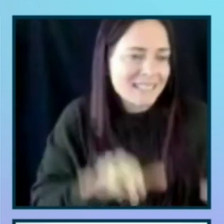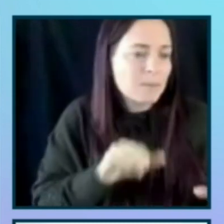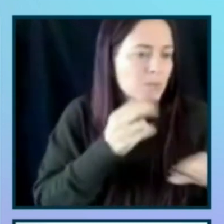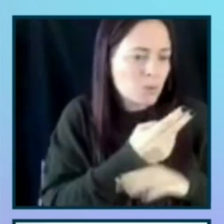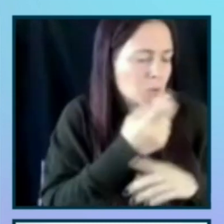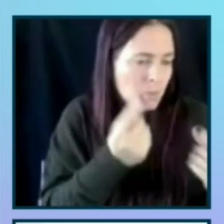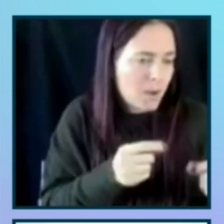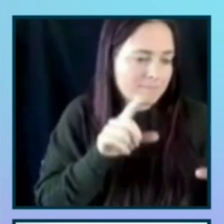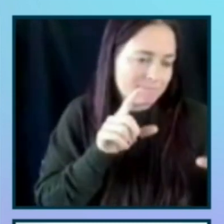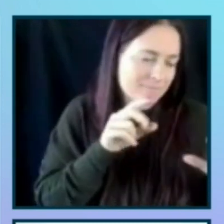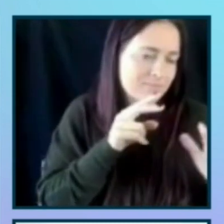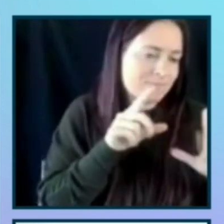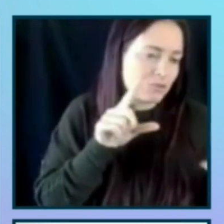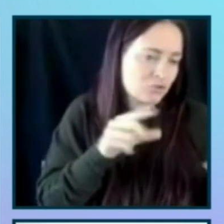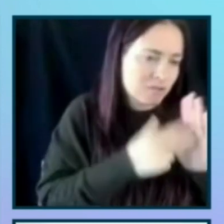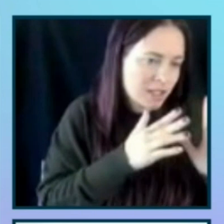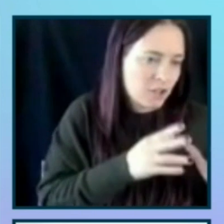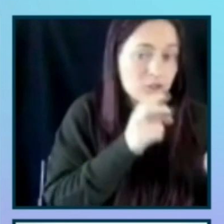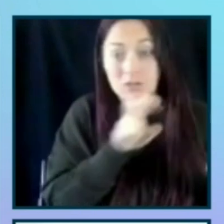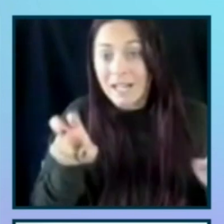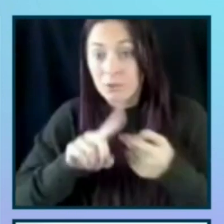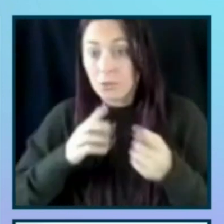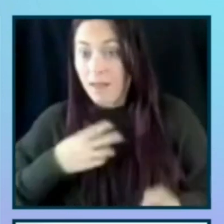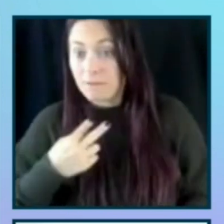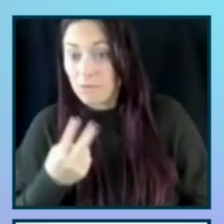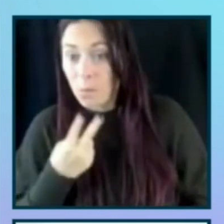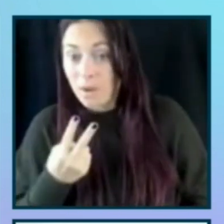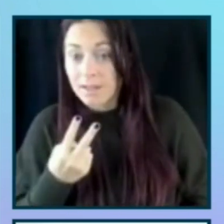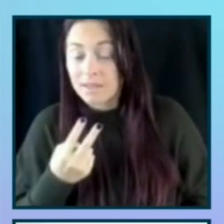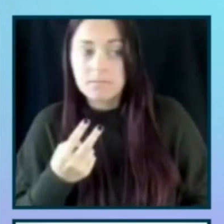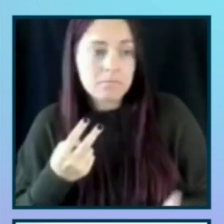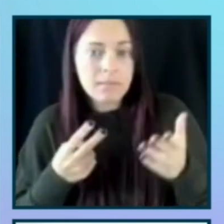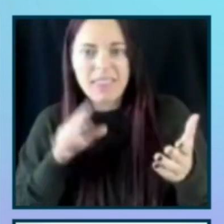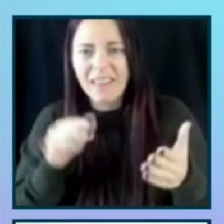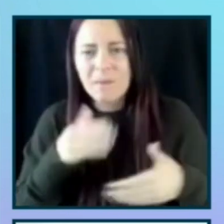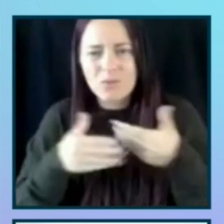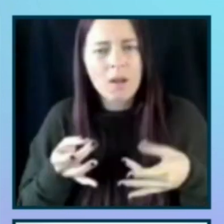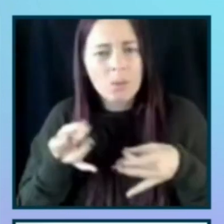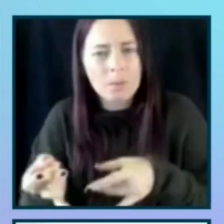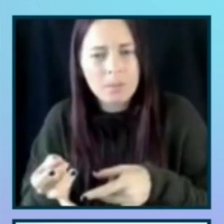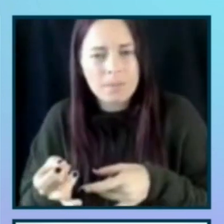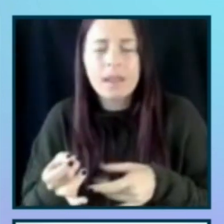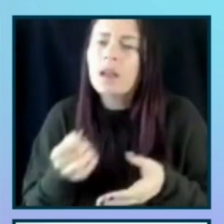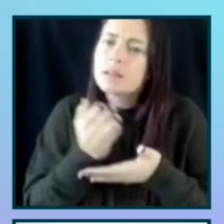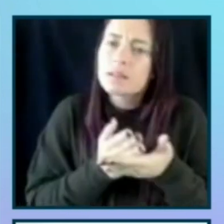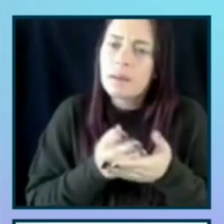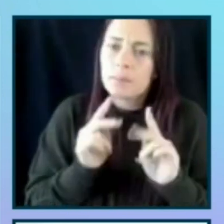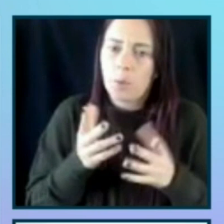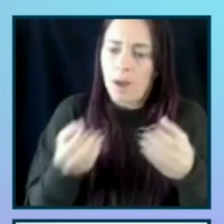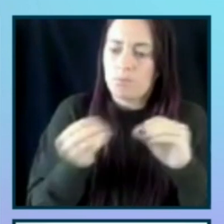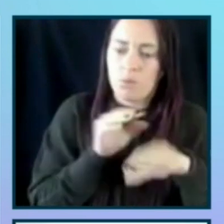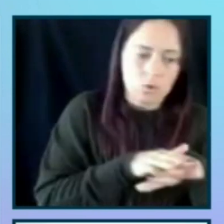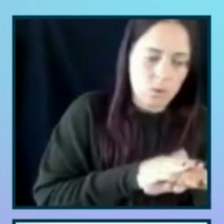or that Adobe XD prototype. Sometimes with the first task, participants wanted to go a little bit slower as they understood